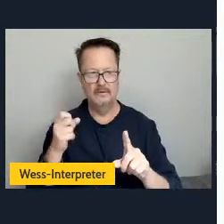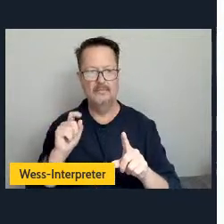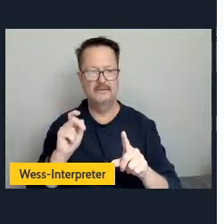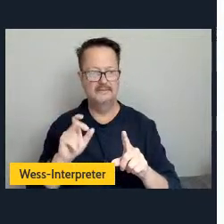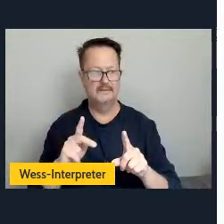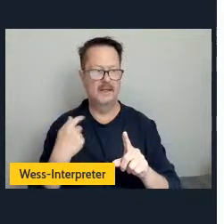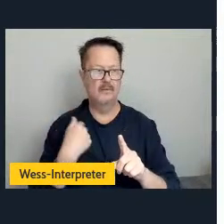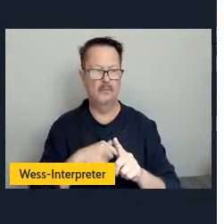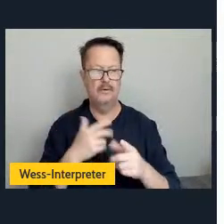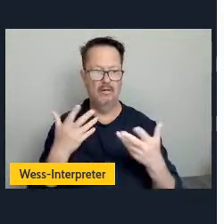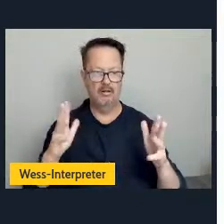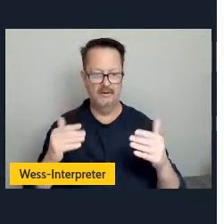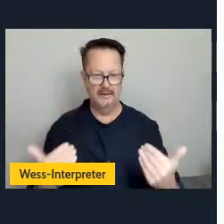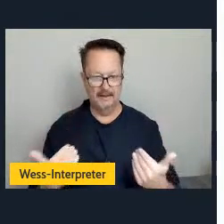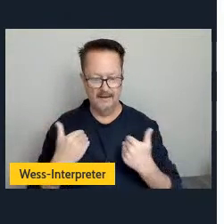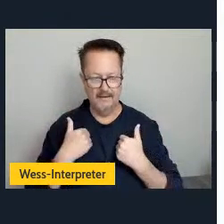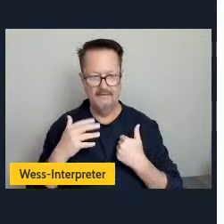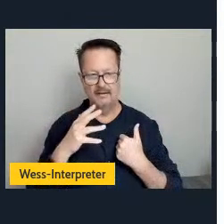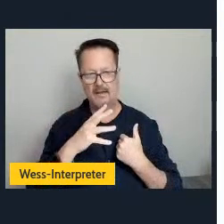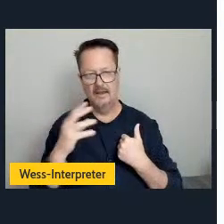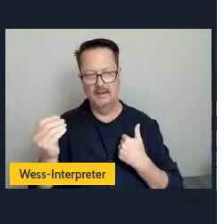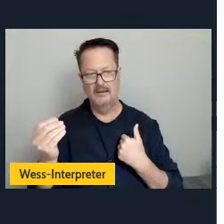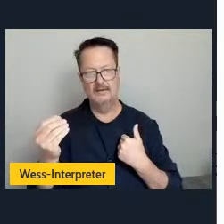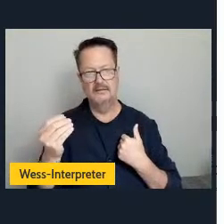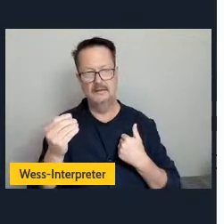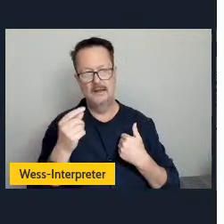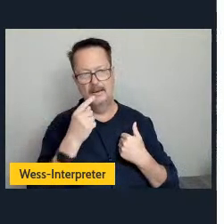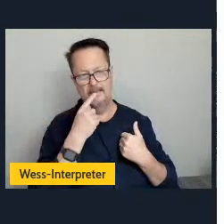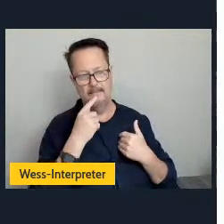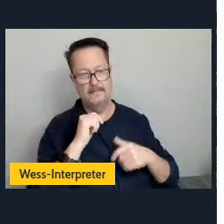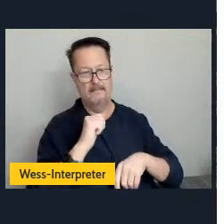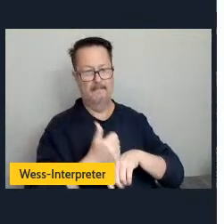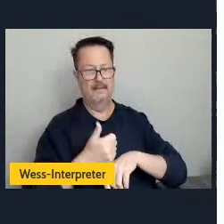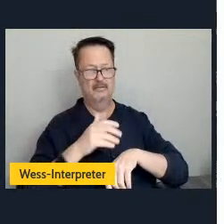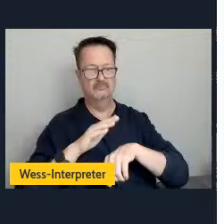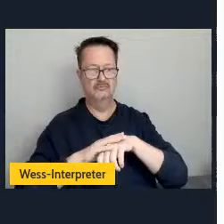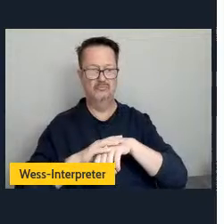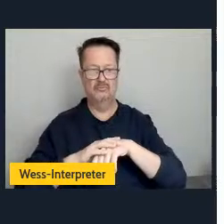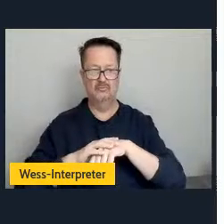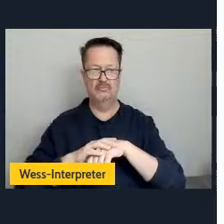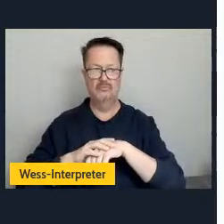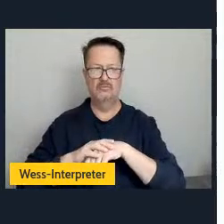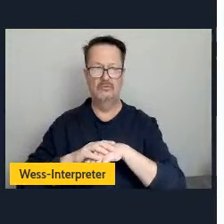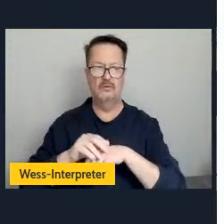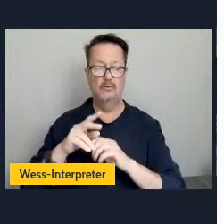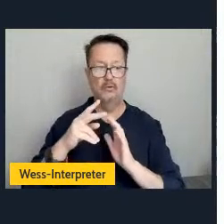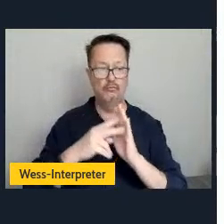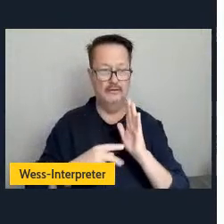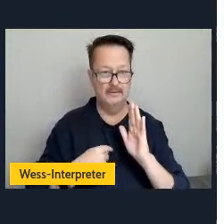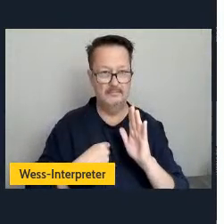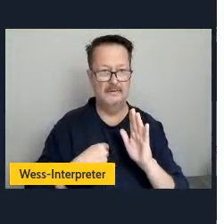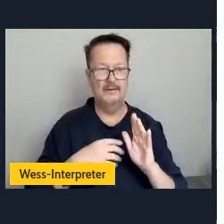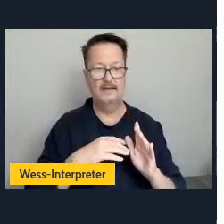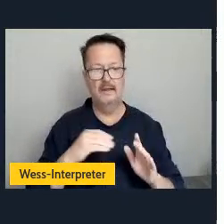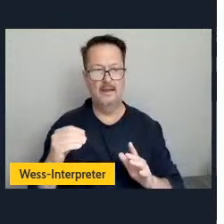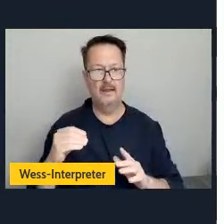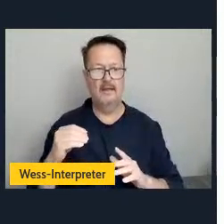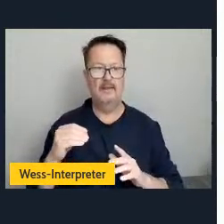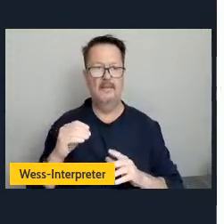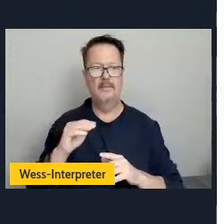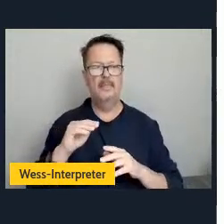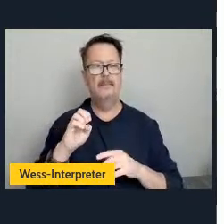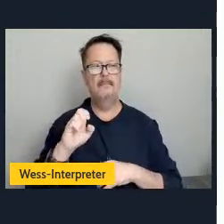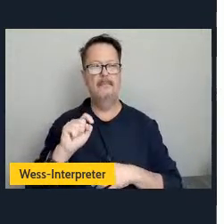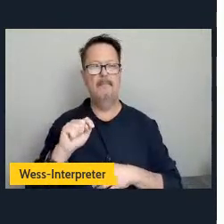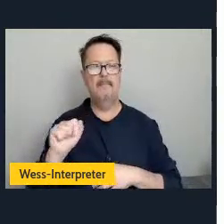have, and based on the README and the metadata from this, we have a